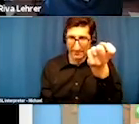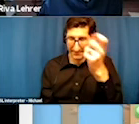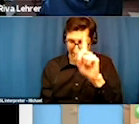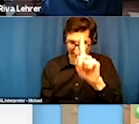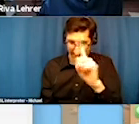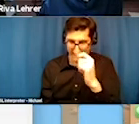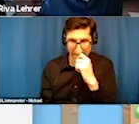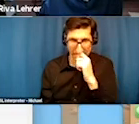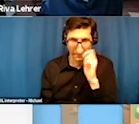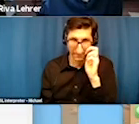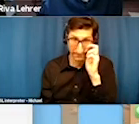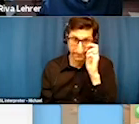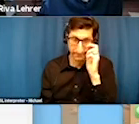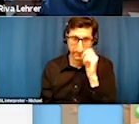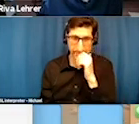No.